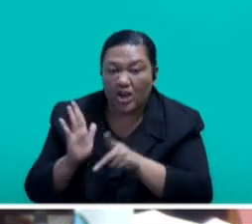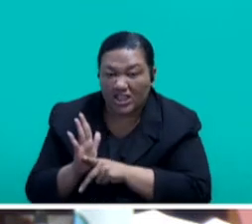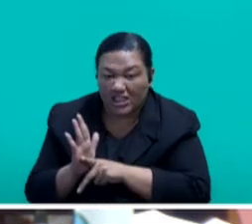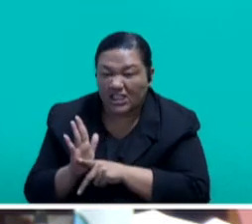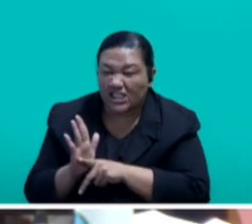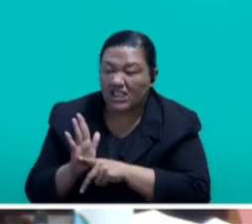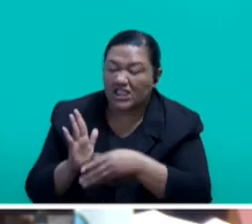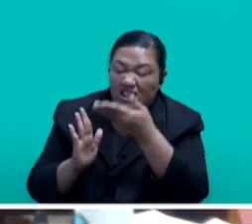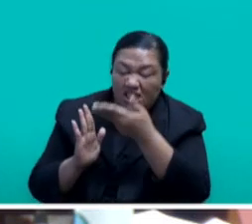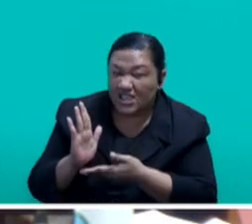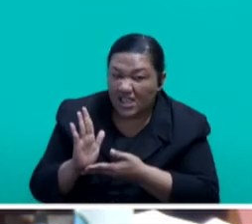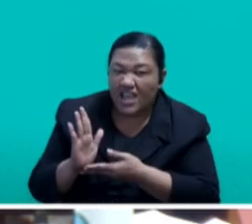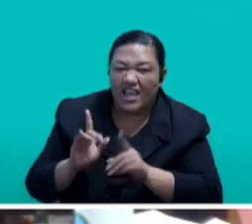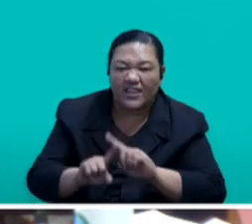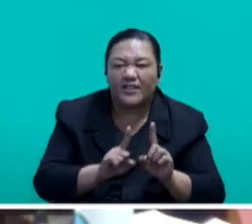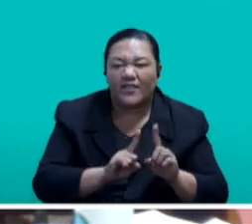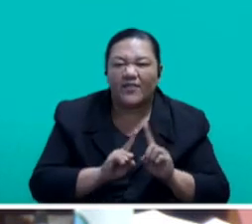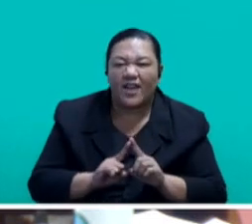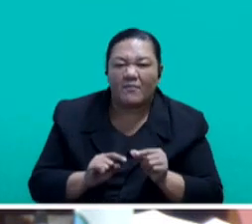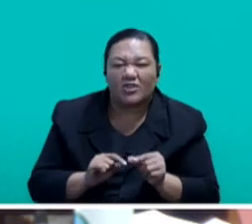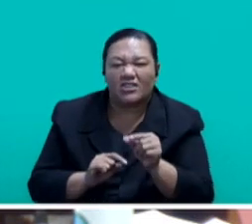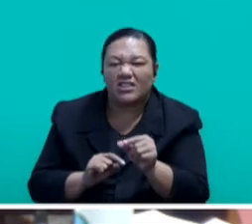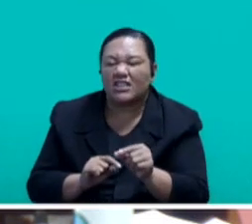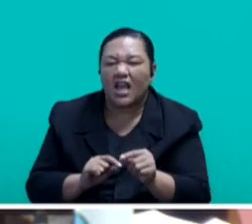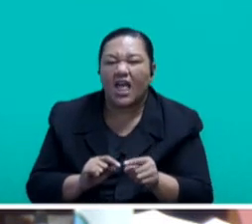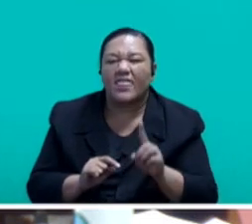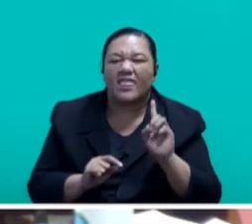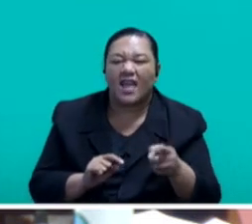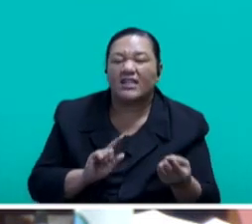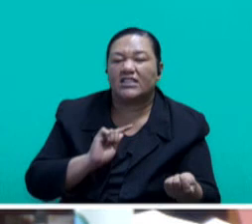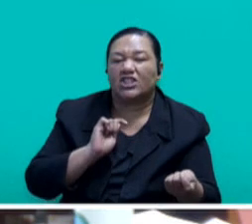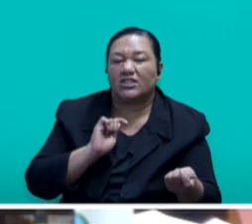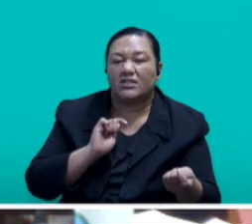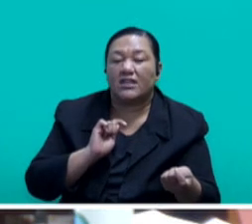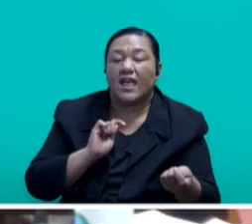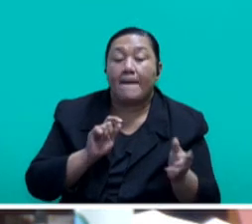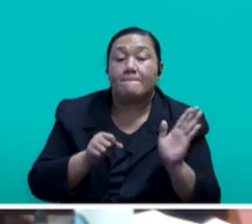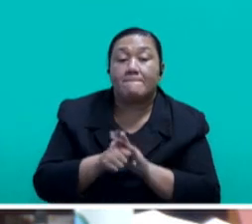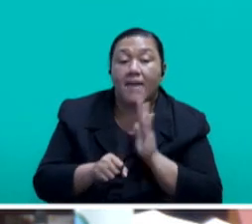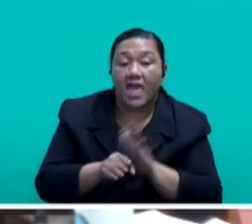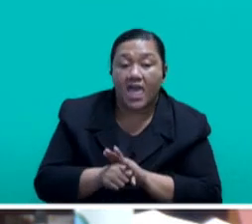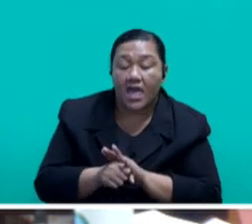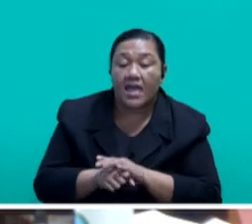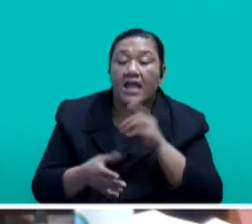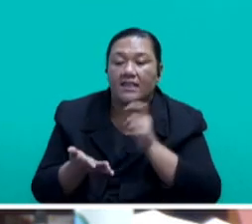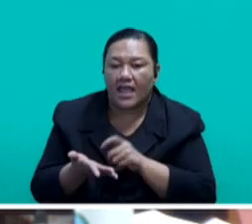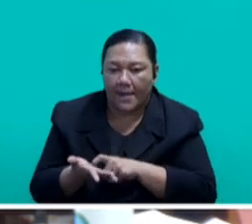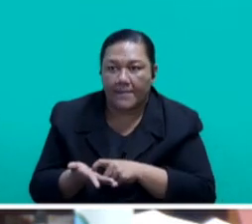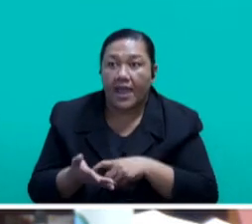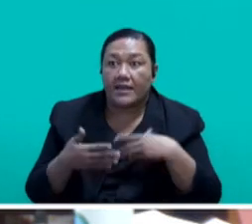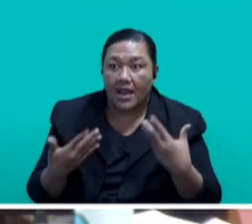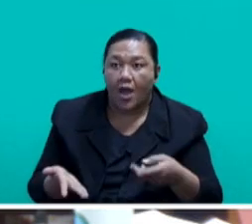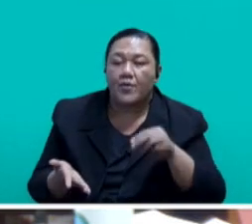the country to a humongous national debt level that now needs to be paid. We are